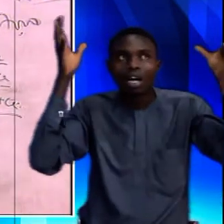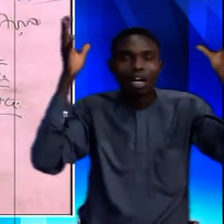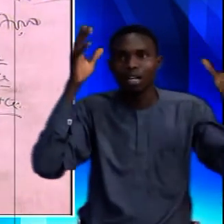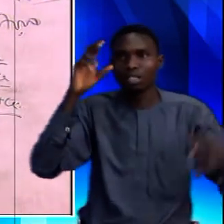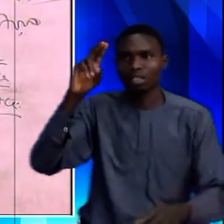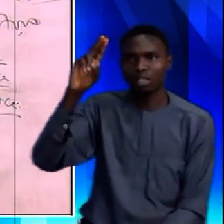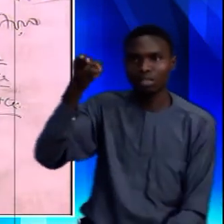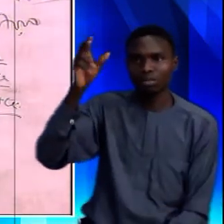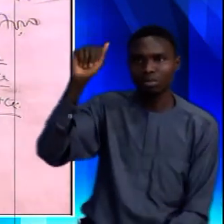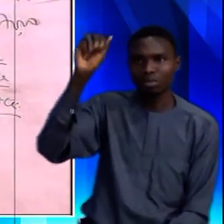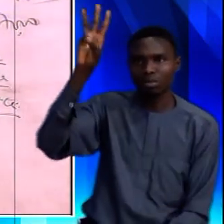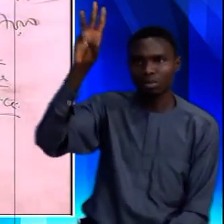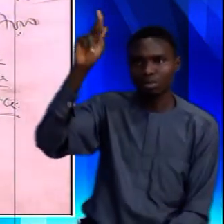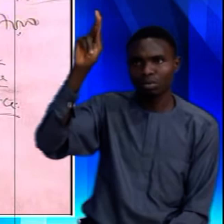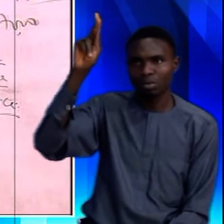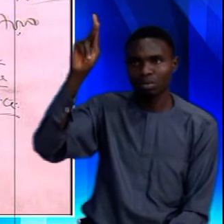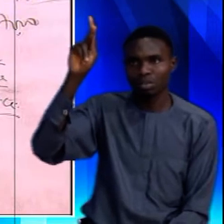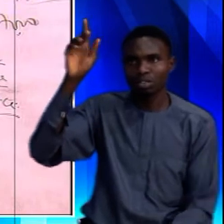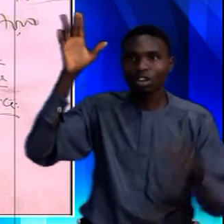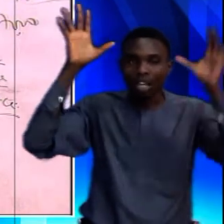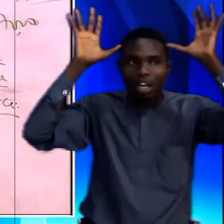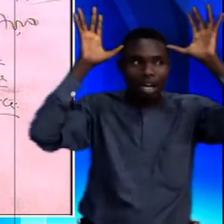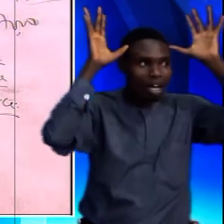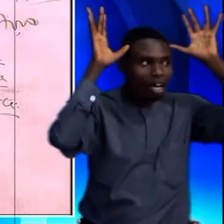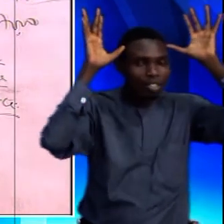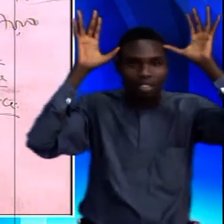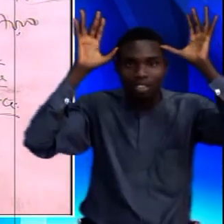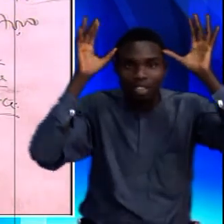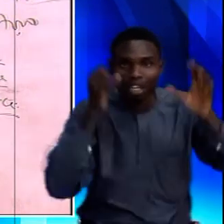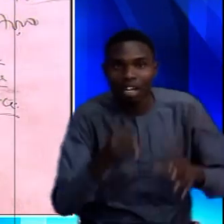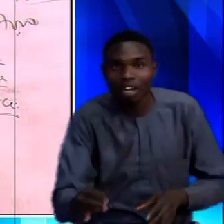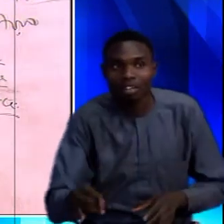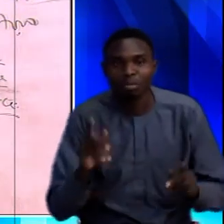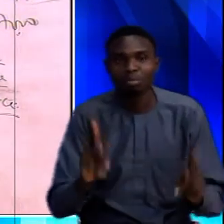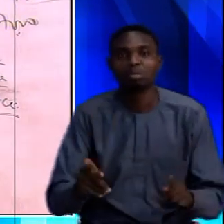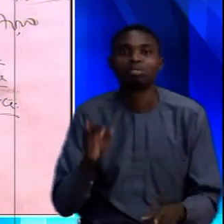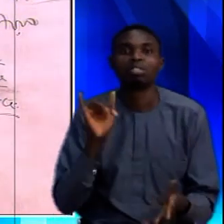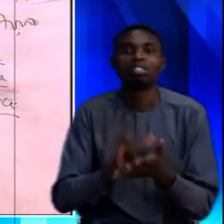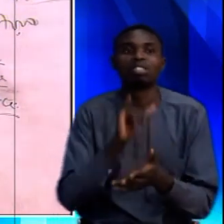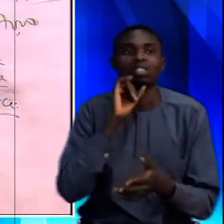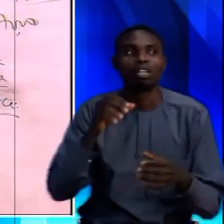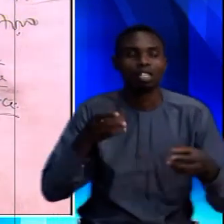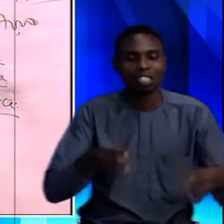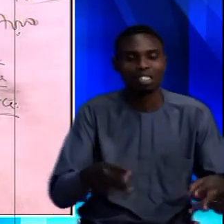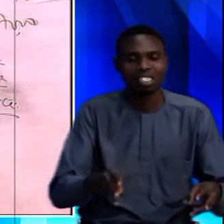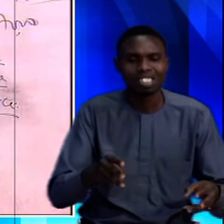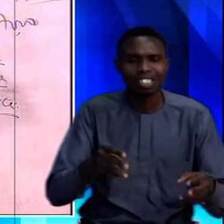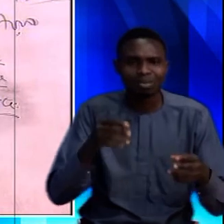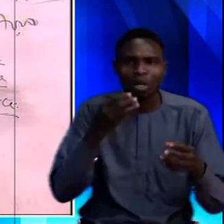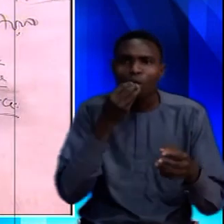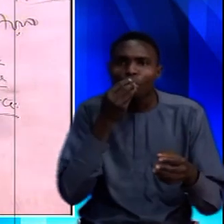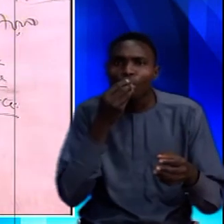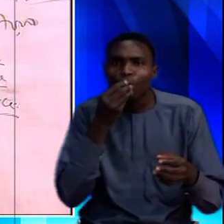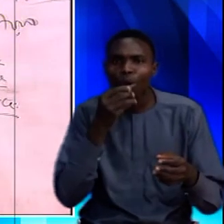other. It's not necessarily that, okay, somebody that will carry it on hay. Maybe those ones that are selling geta, uli, or